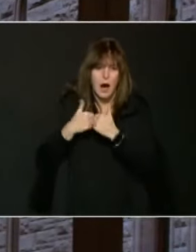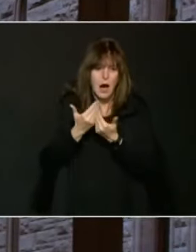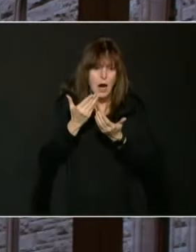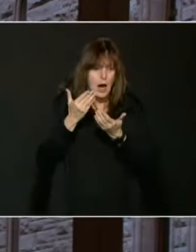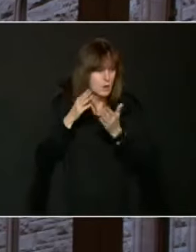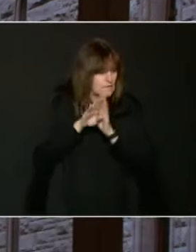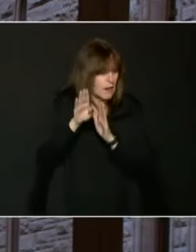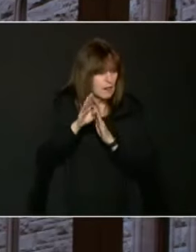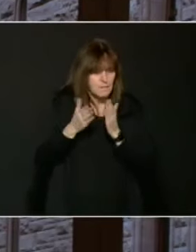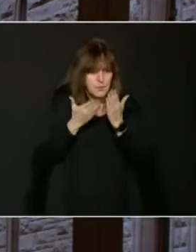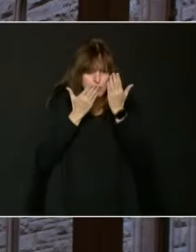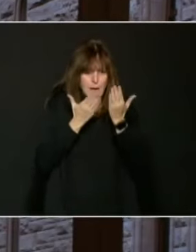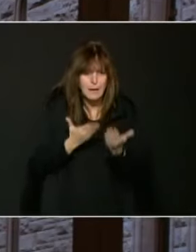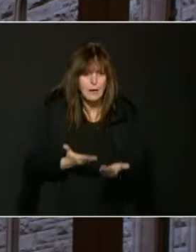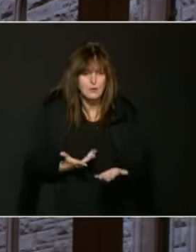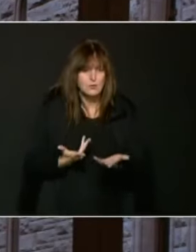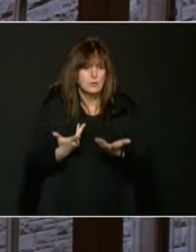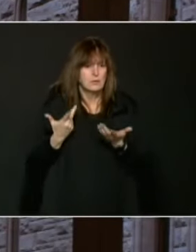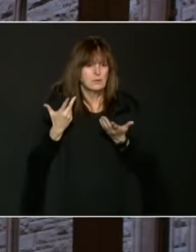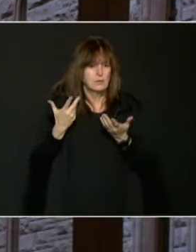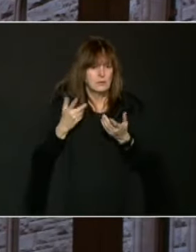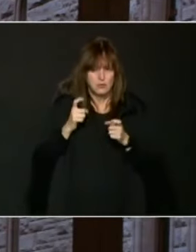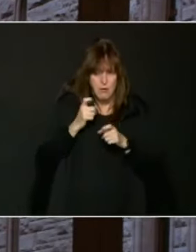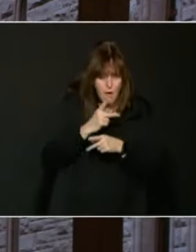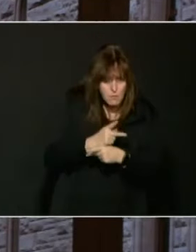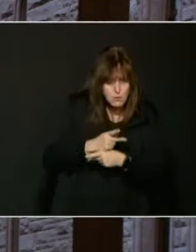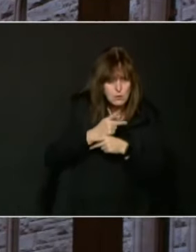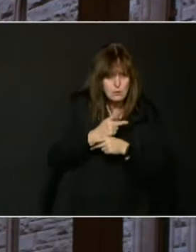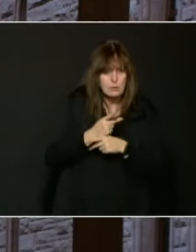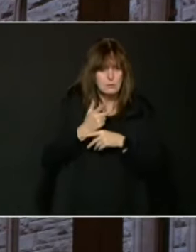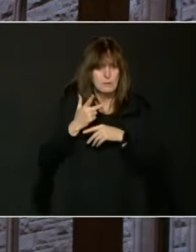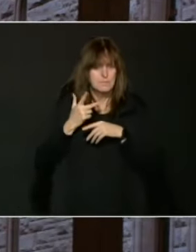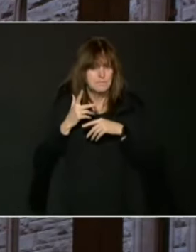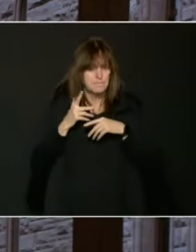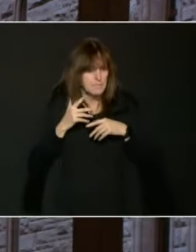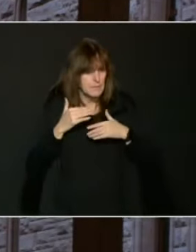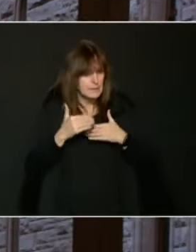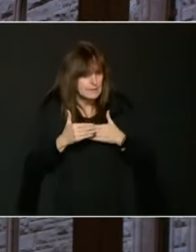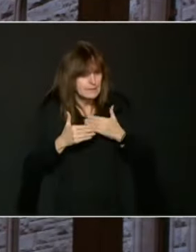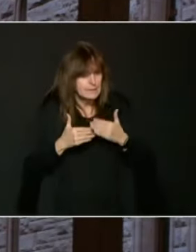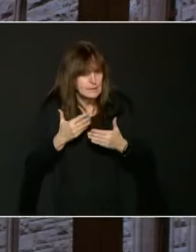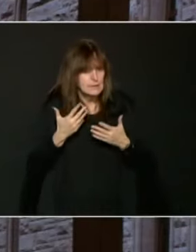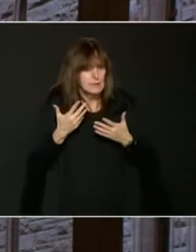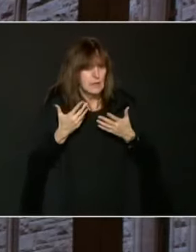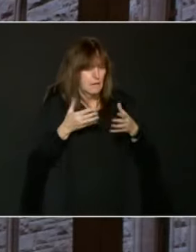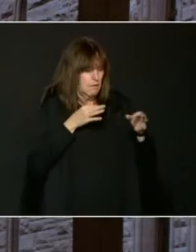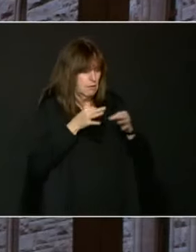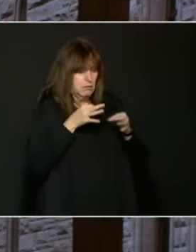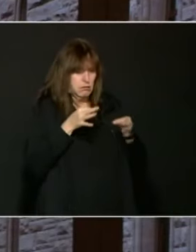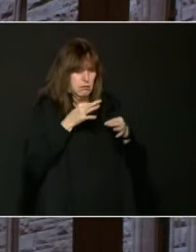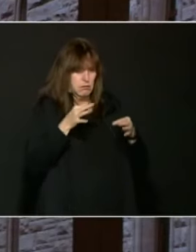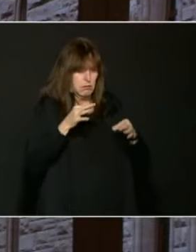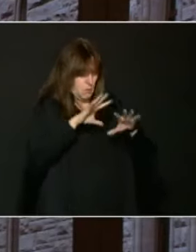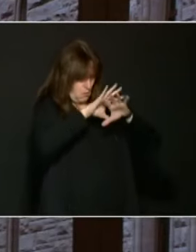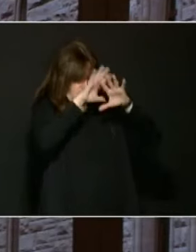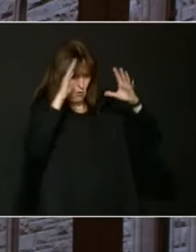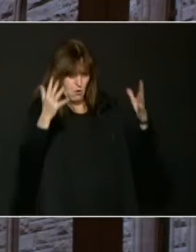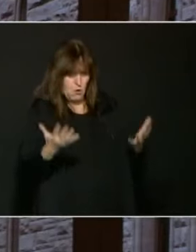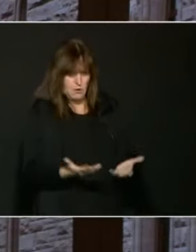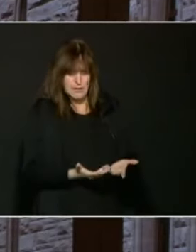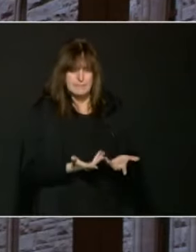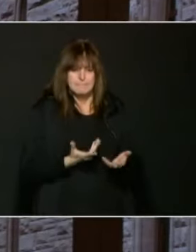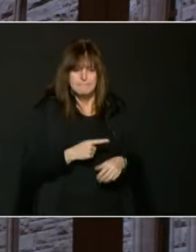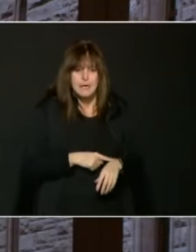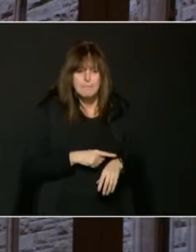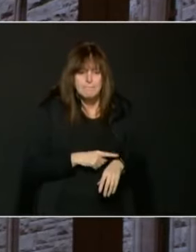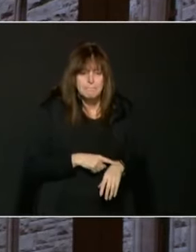concept of the precautionary principle. So I don't have time to go through all that, Rob, But I think it's part of that overall